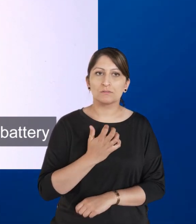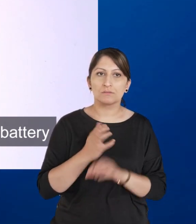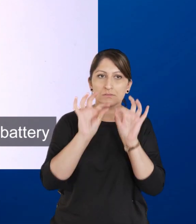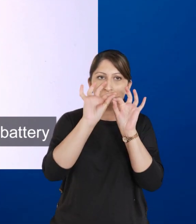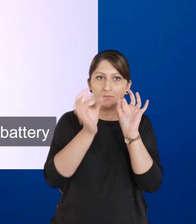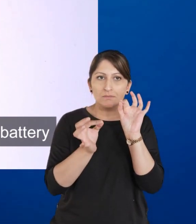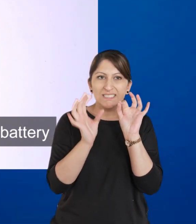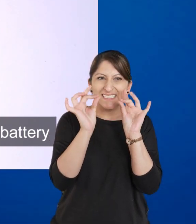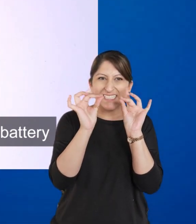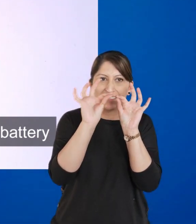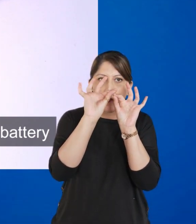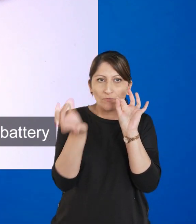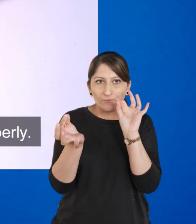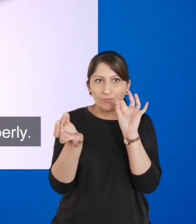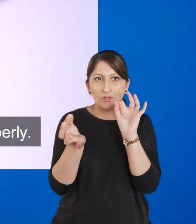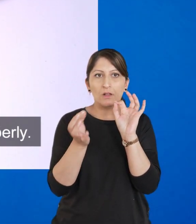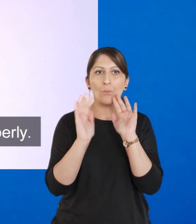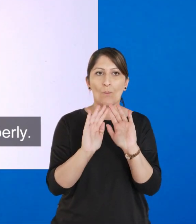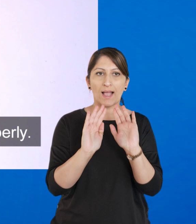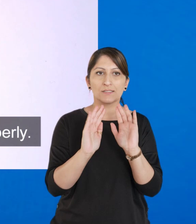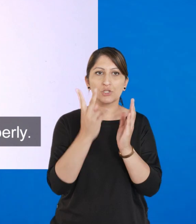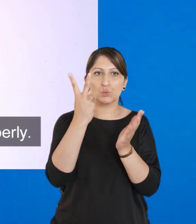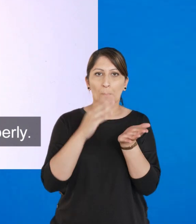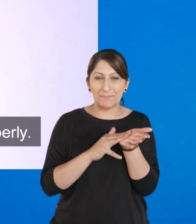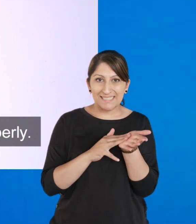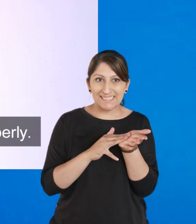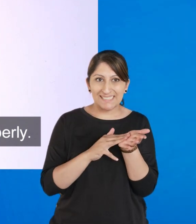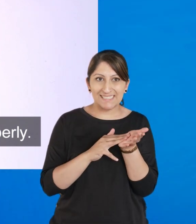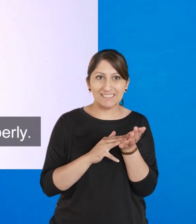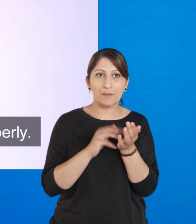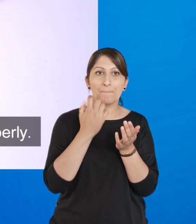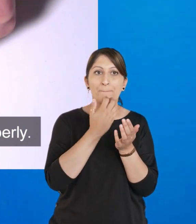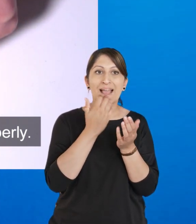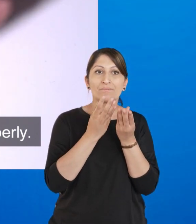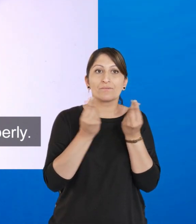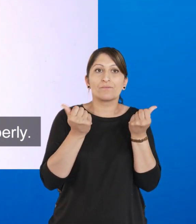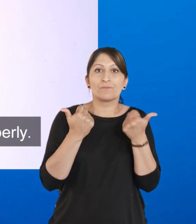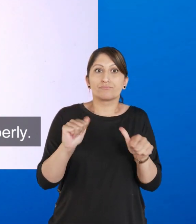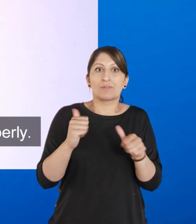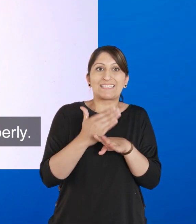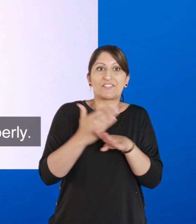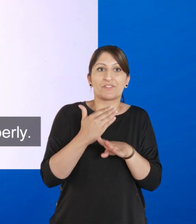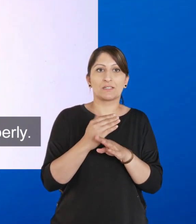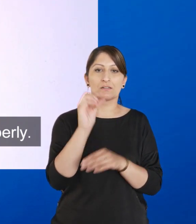remove the sticker from the new battery and wait for 2 minutes for the battery to activate properly.